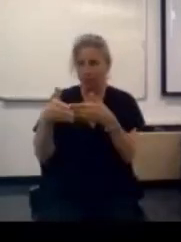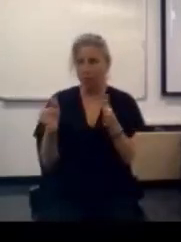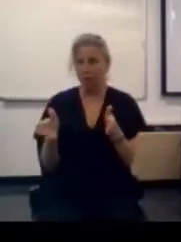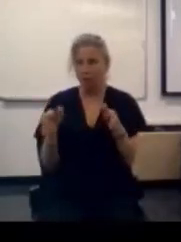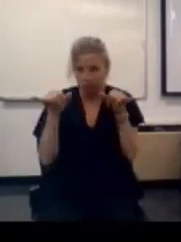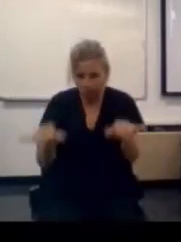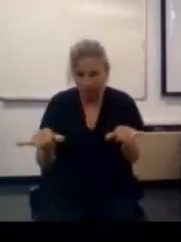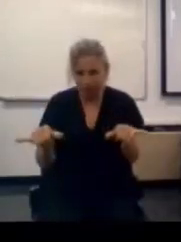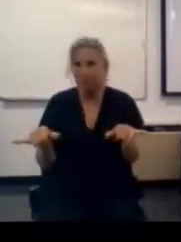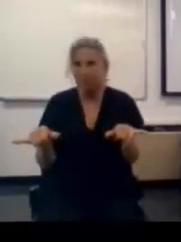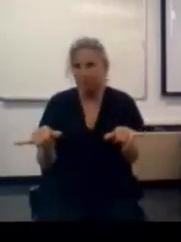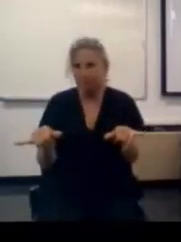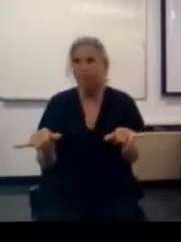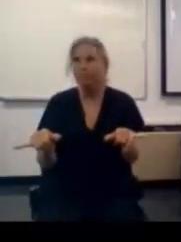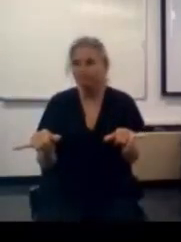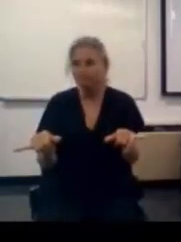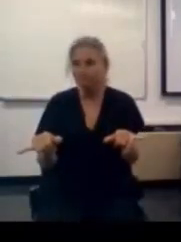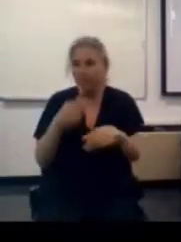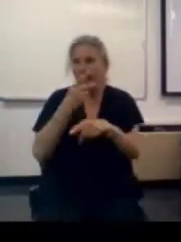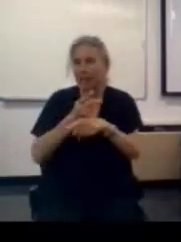we can work our magic here